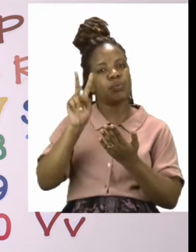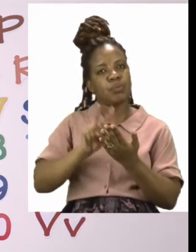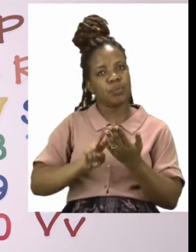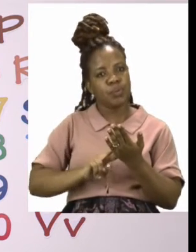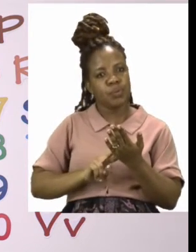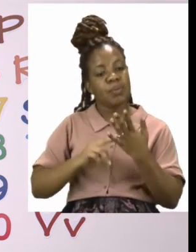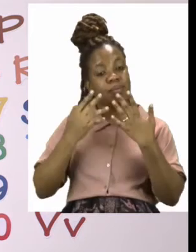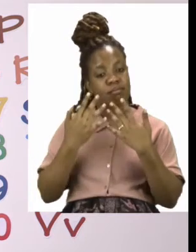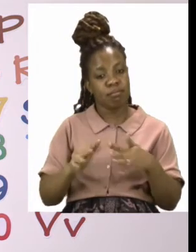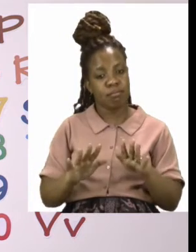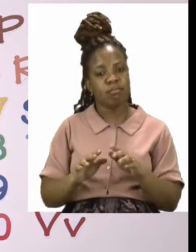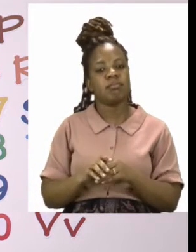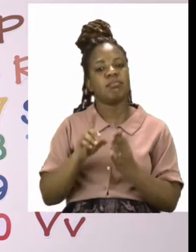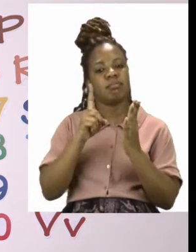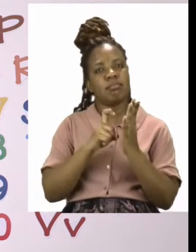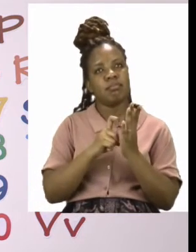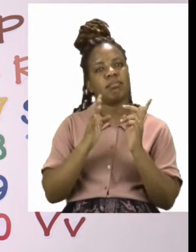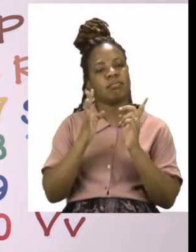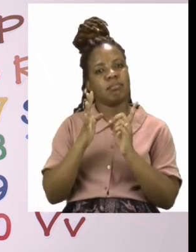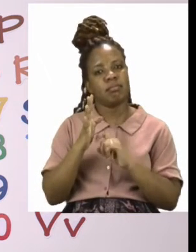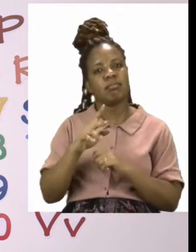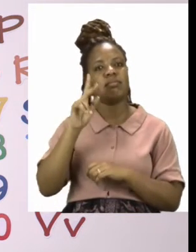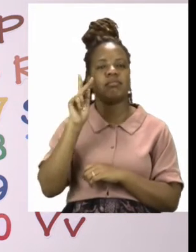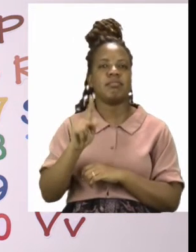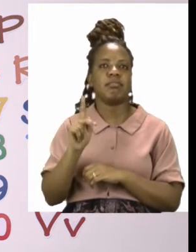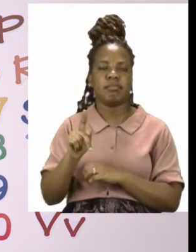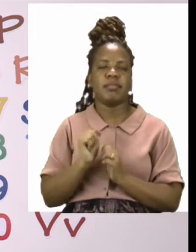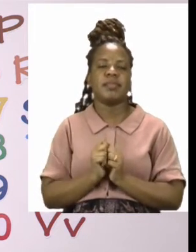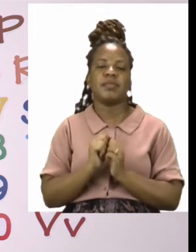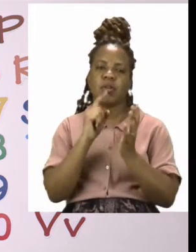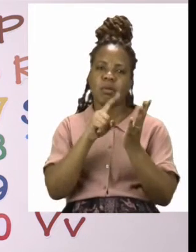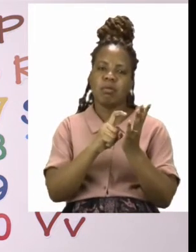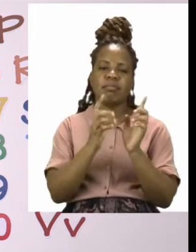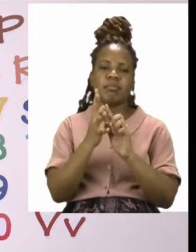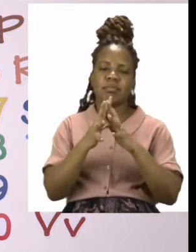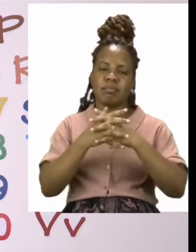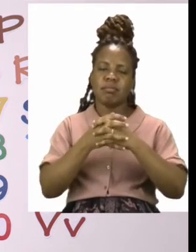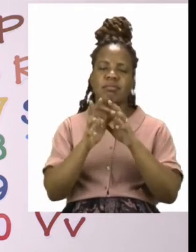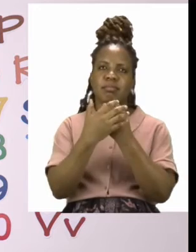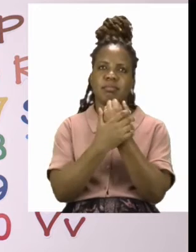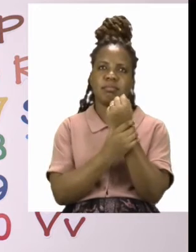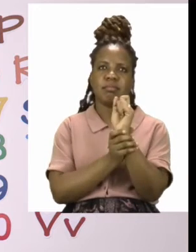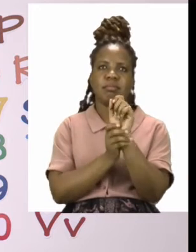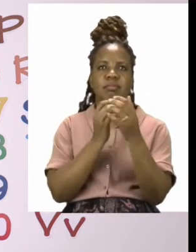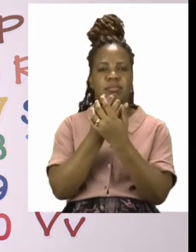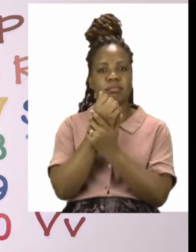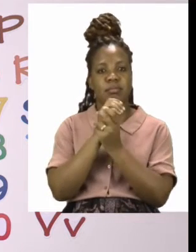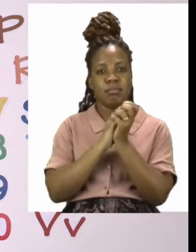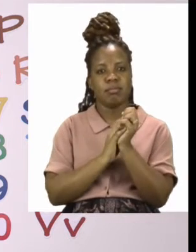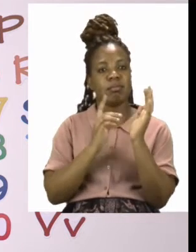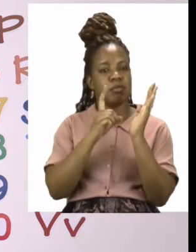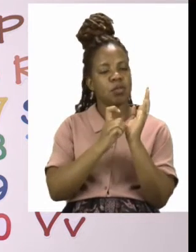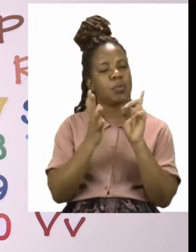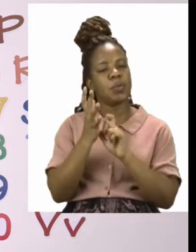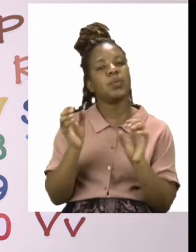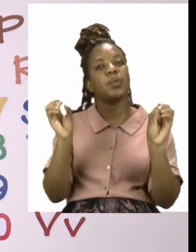our sanitizer and rub our hands thoroughly. Remember, if you don't have sanitizer, you